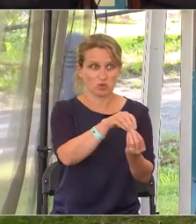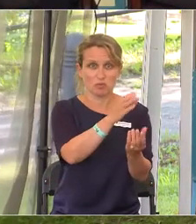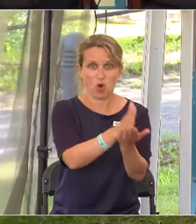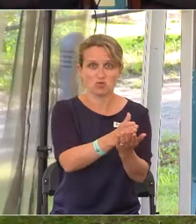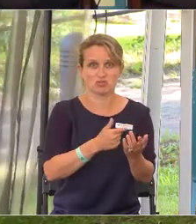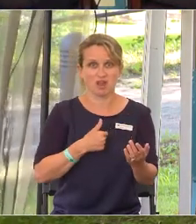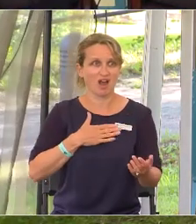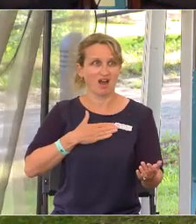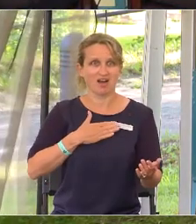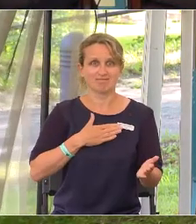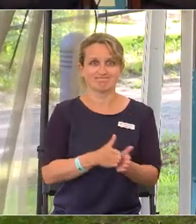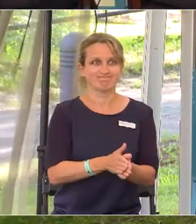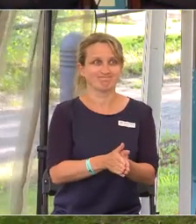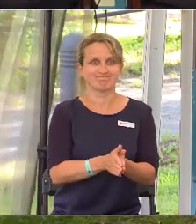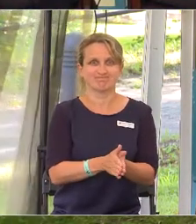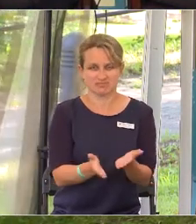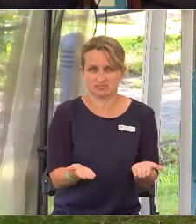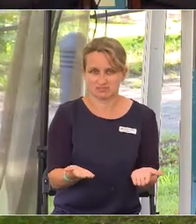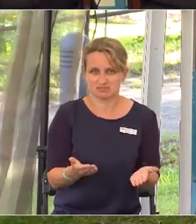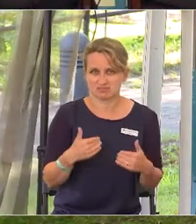so unfortunately.